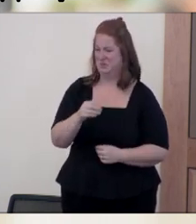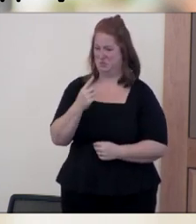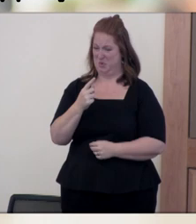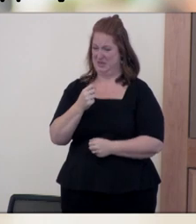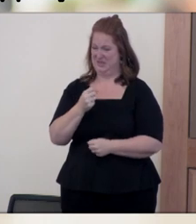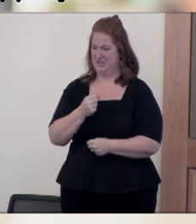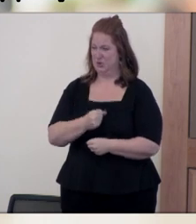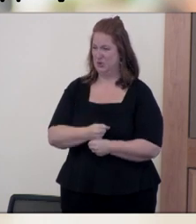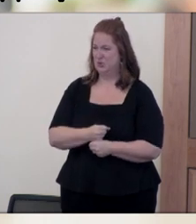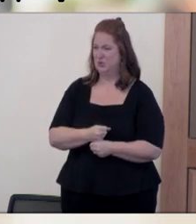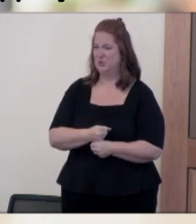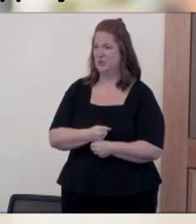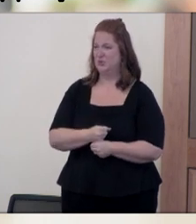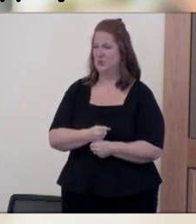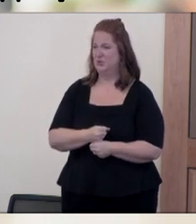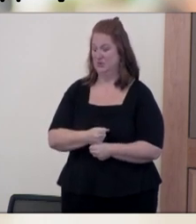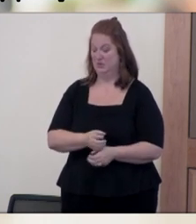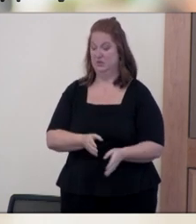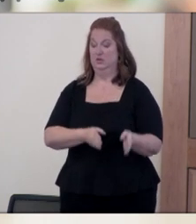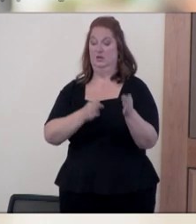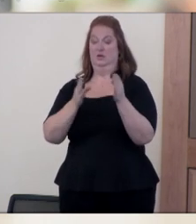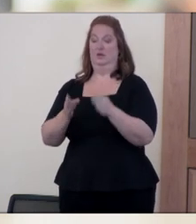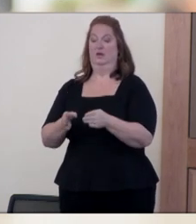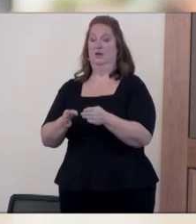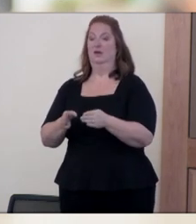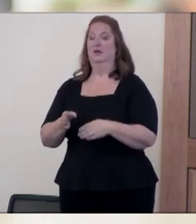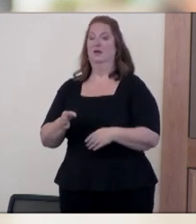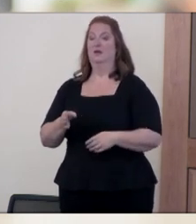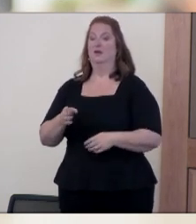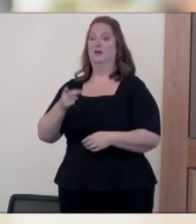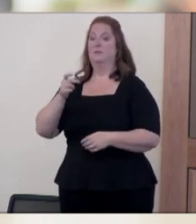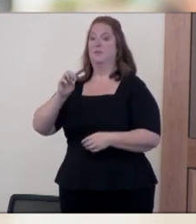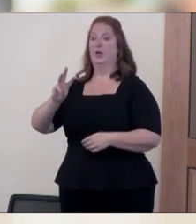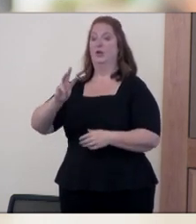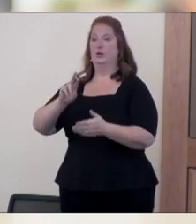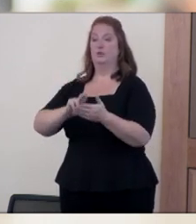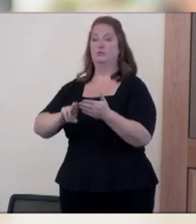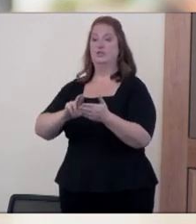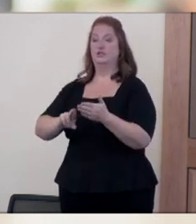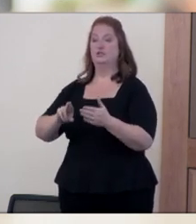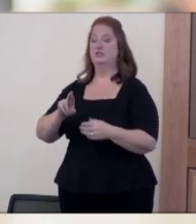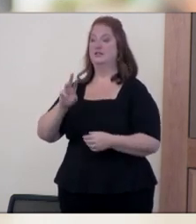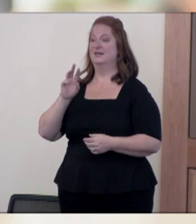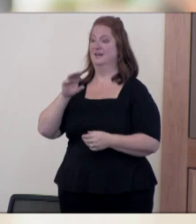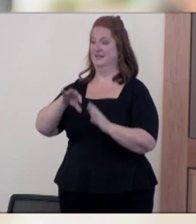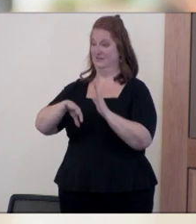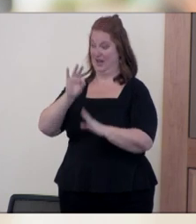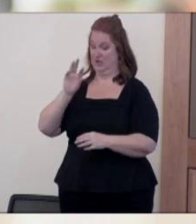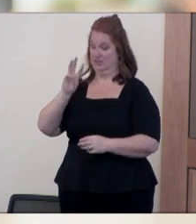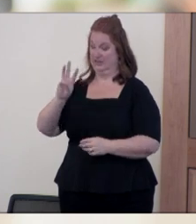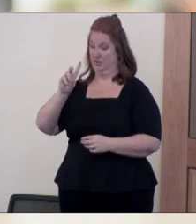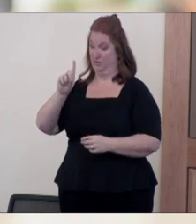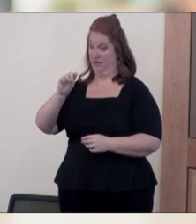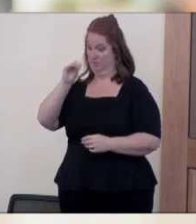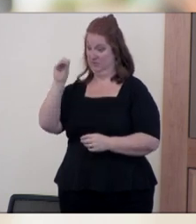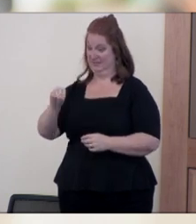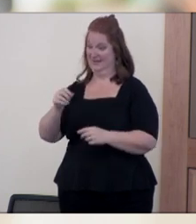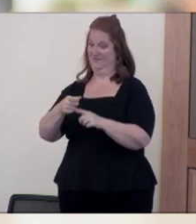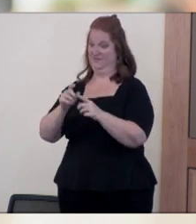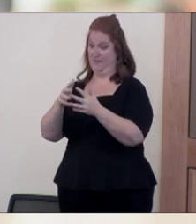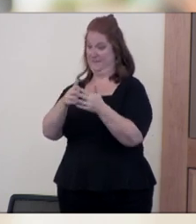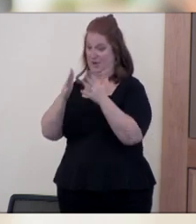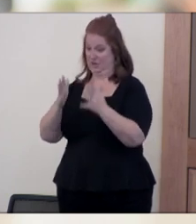year. On top of that, Pew Research found that 61% of America thinks that